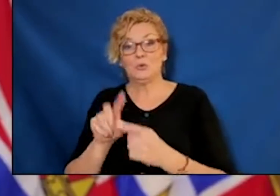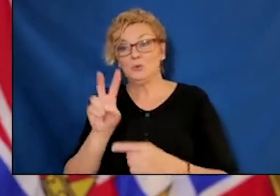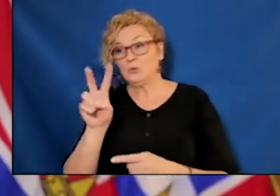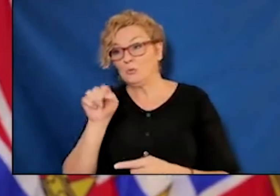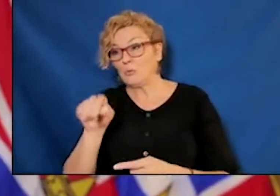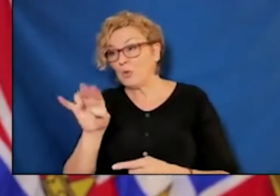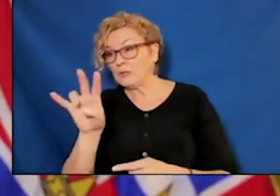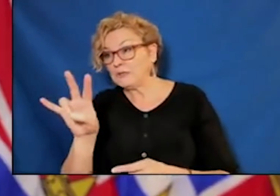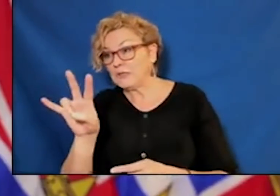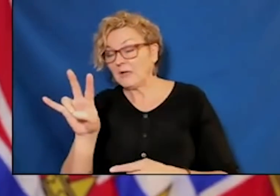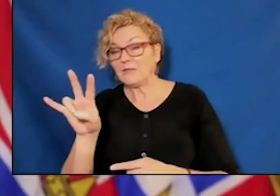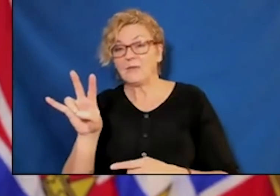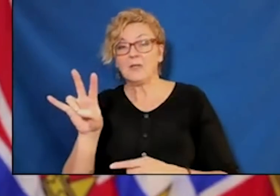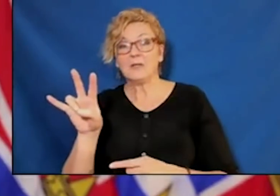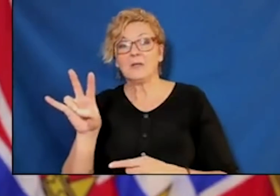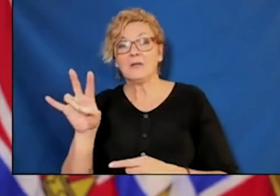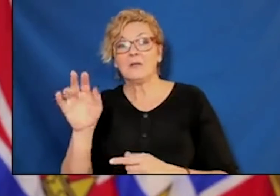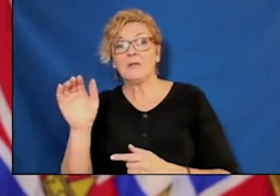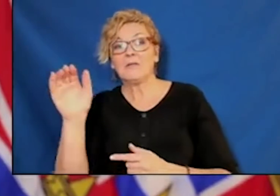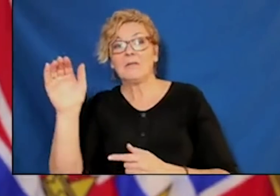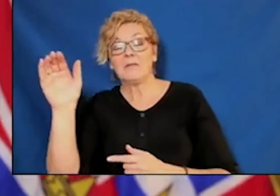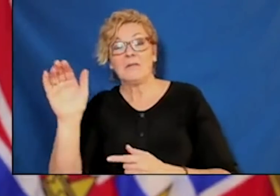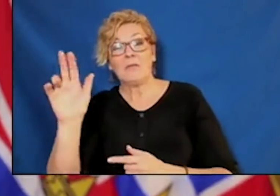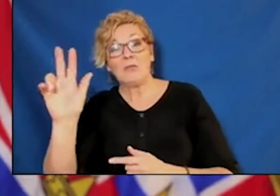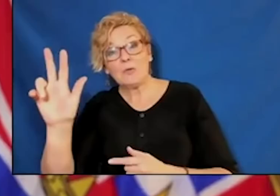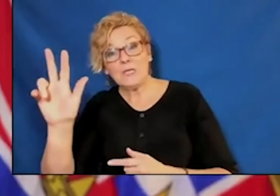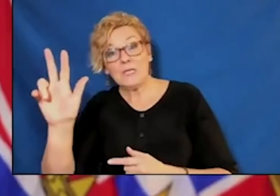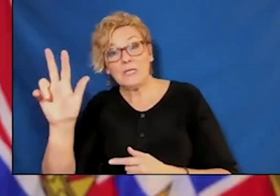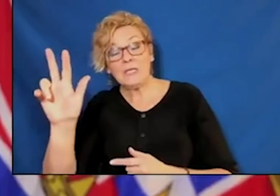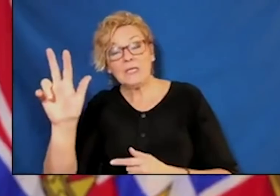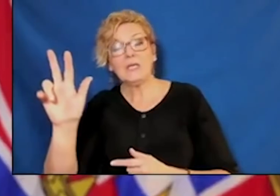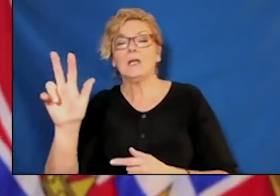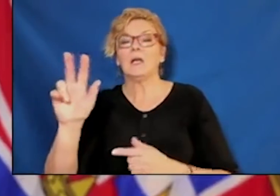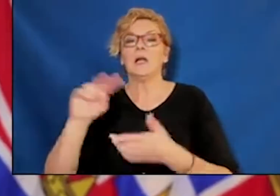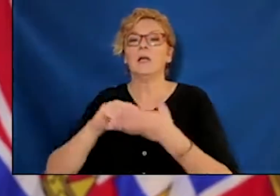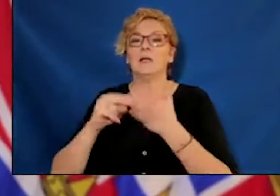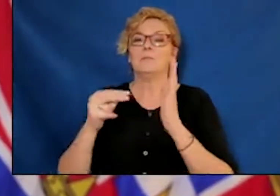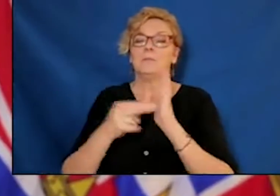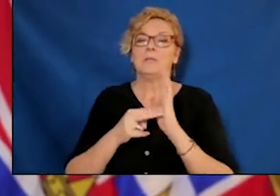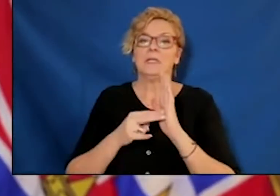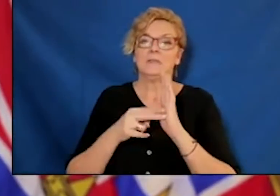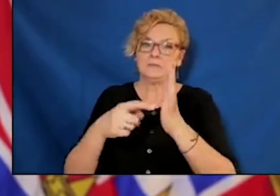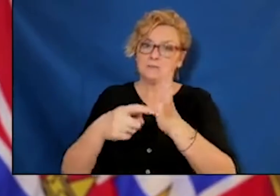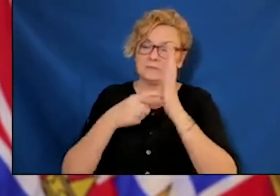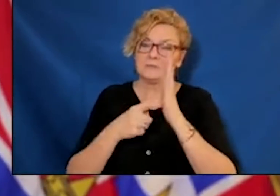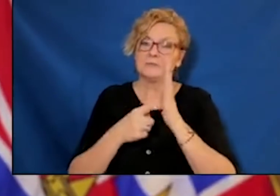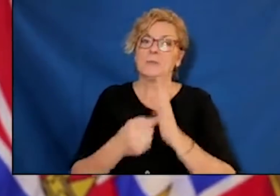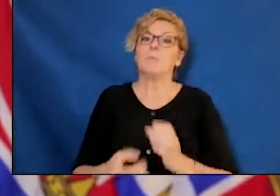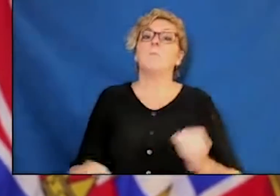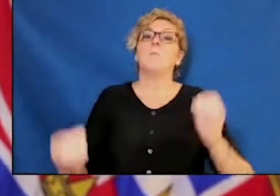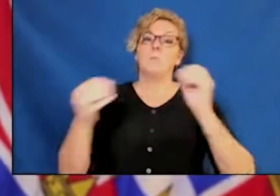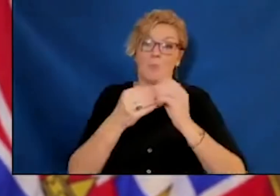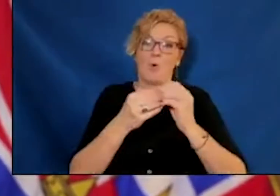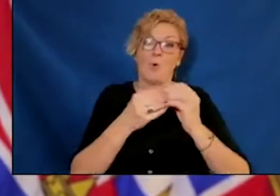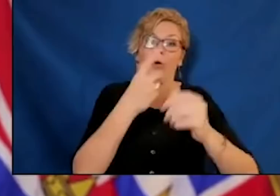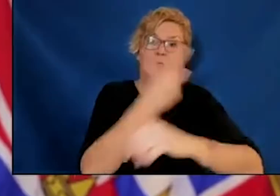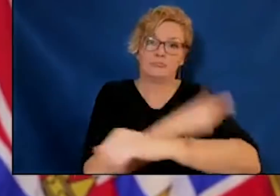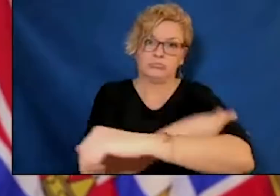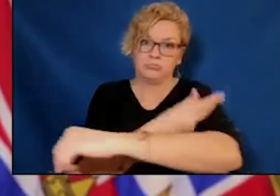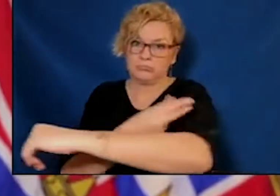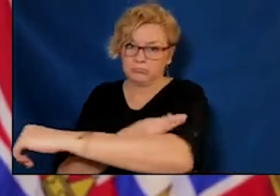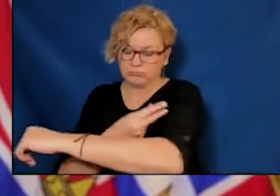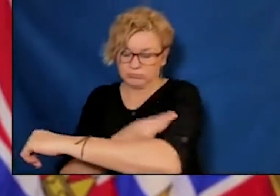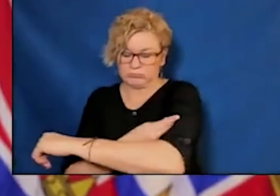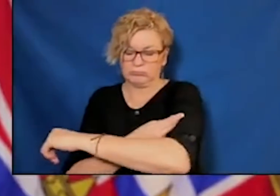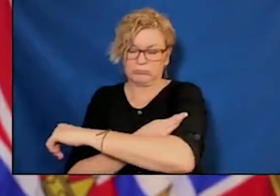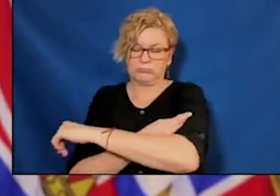3, then you need to have more people protected before you can prevent those transmissions. So before the virus it runs into